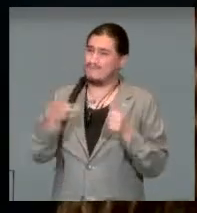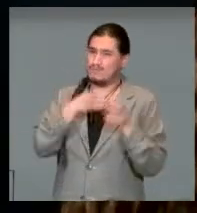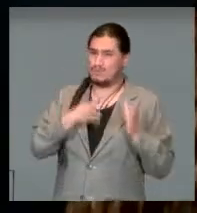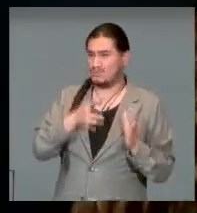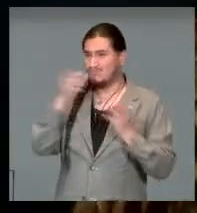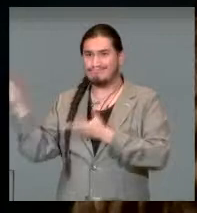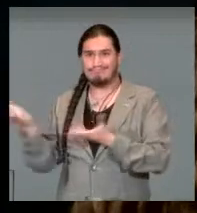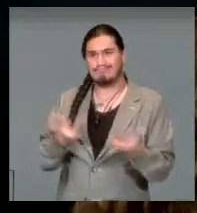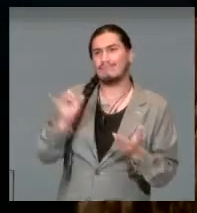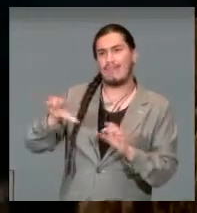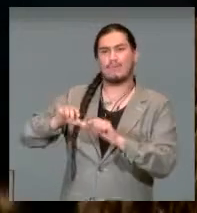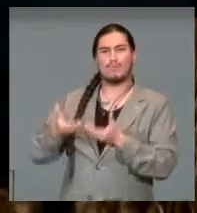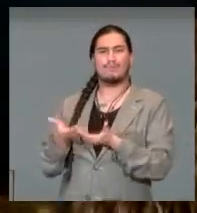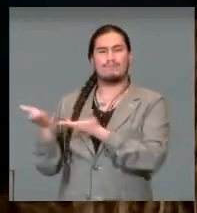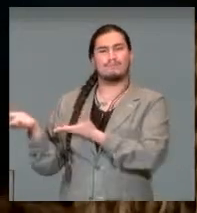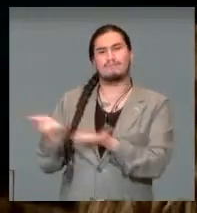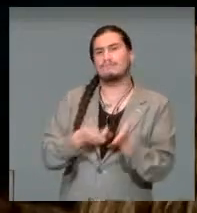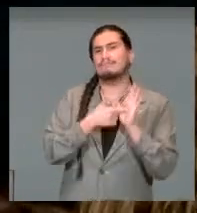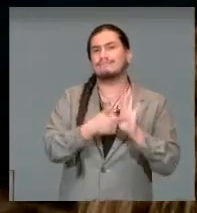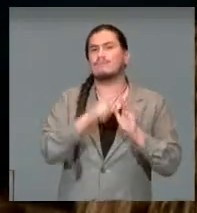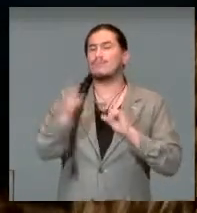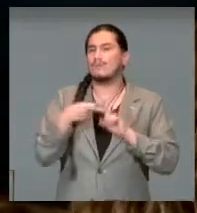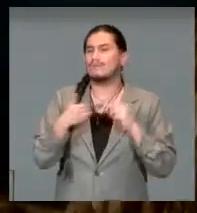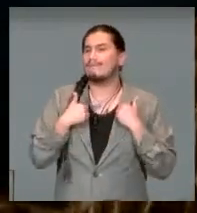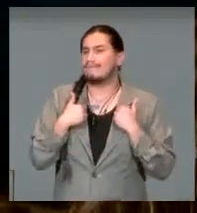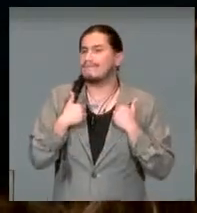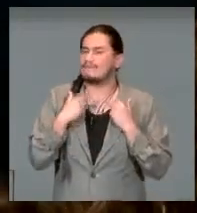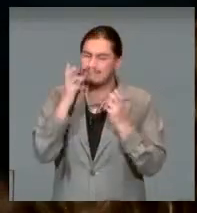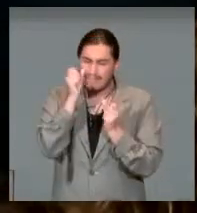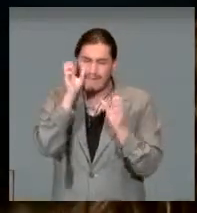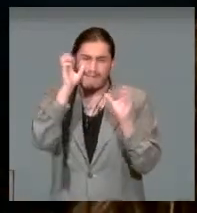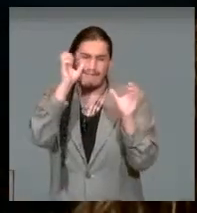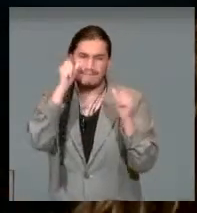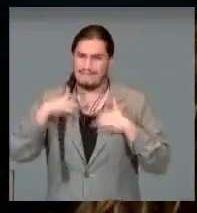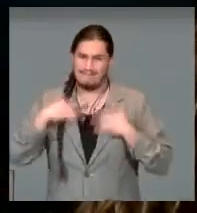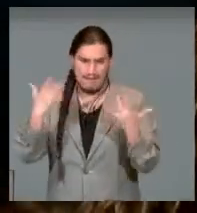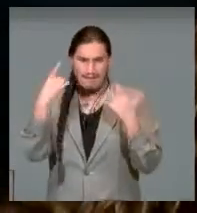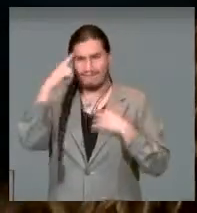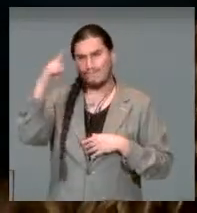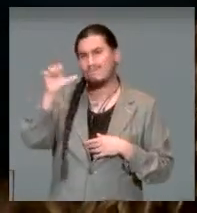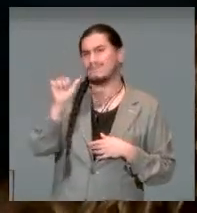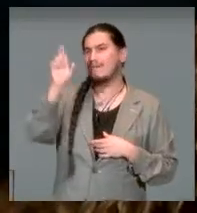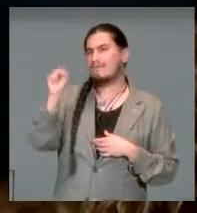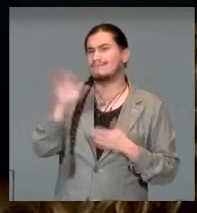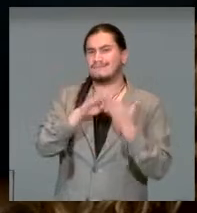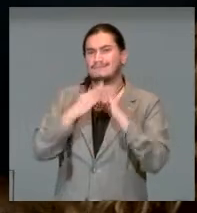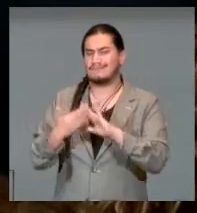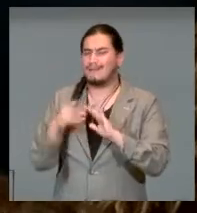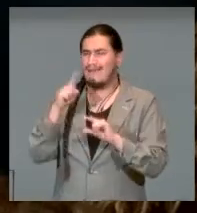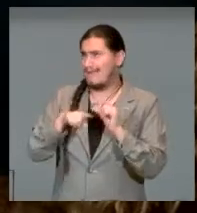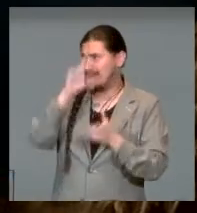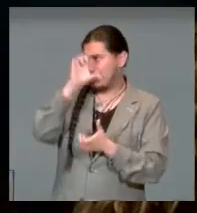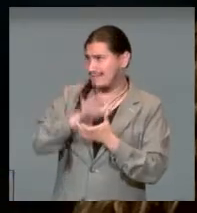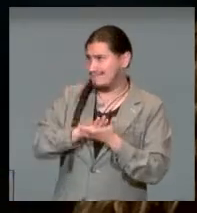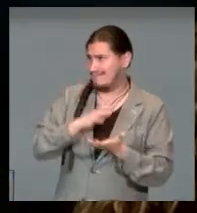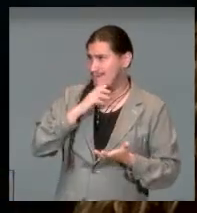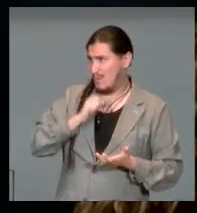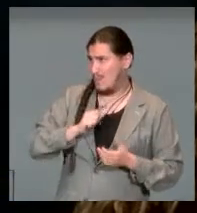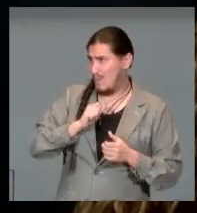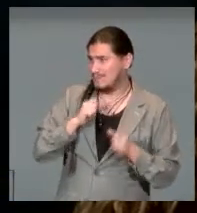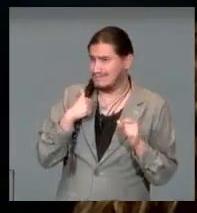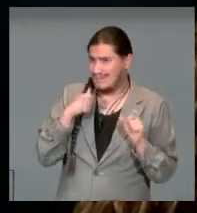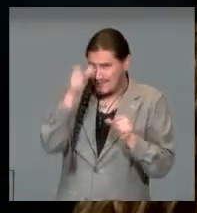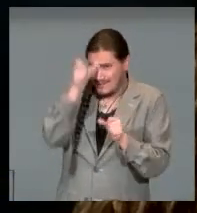introduce that group when he was having this amazing event for Sun City. I can't believe I'm old enough to remember that